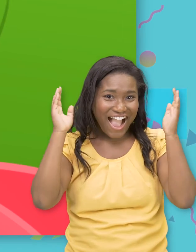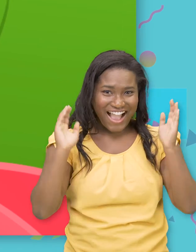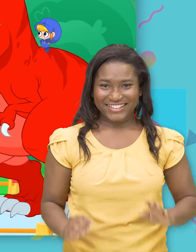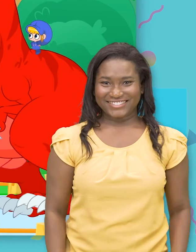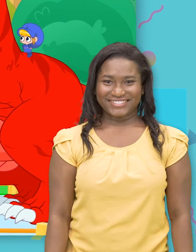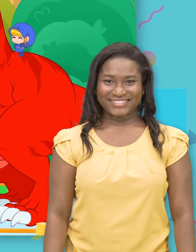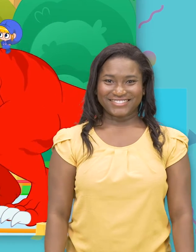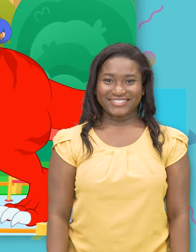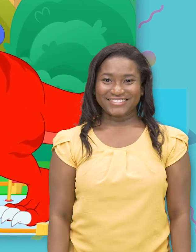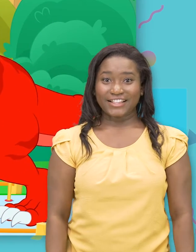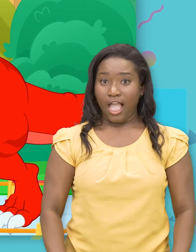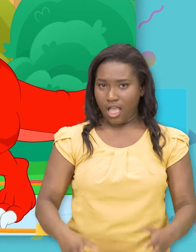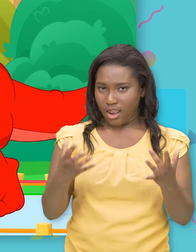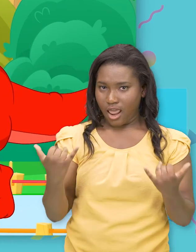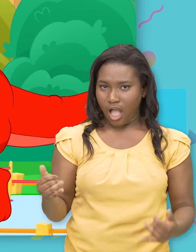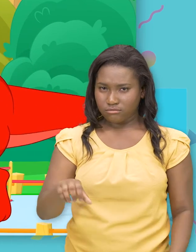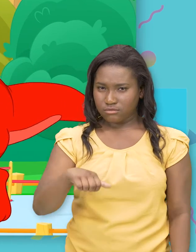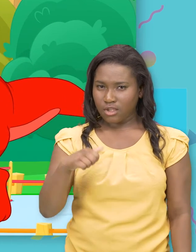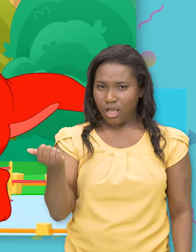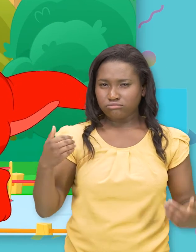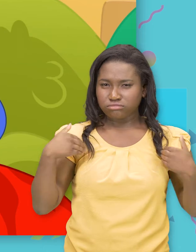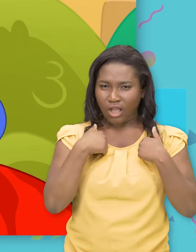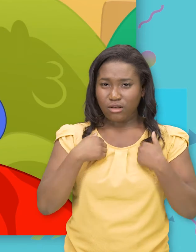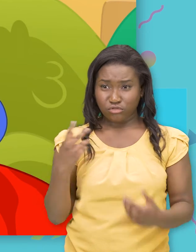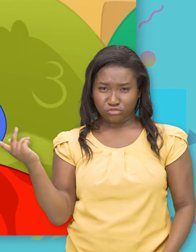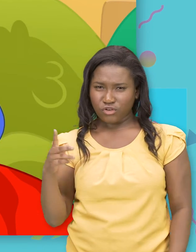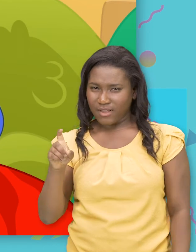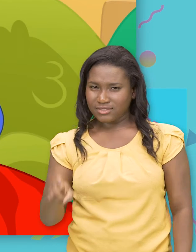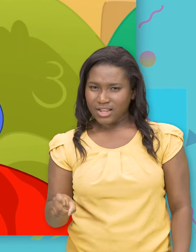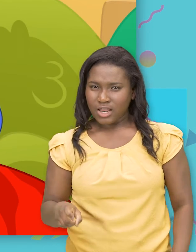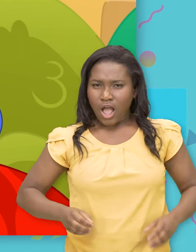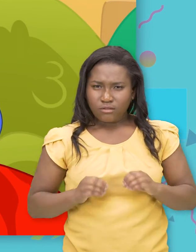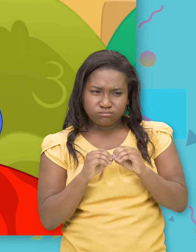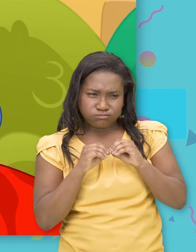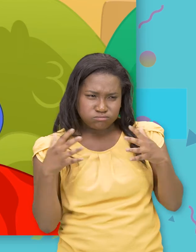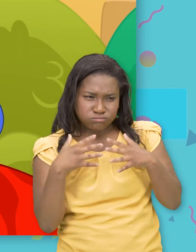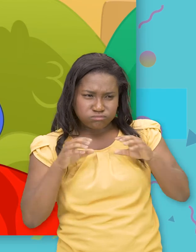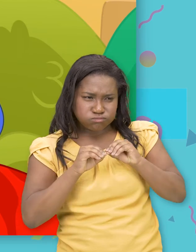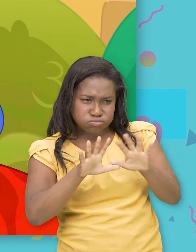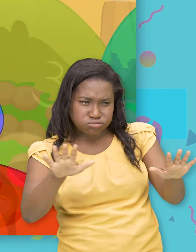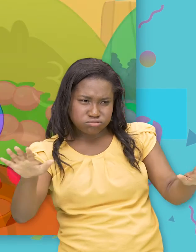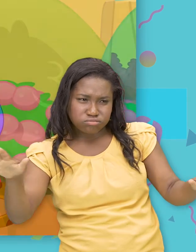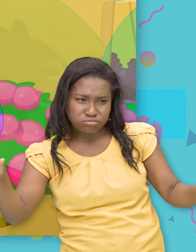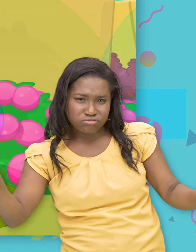Yay! Now let's scare all the other animals out of the city.